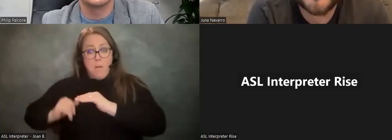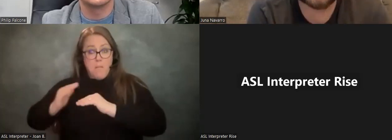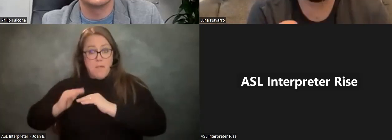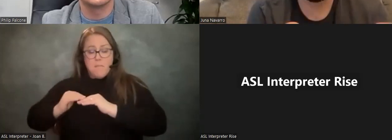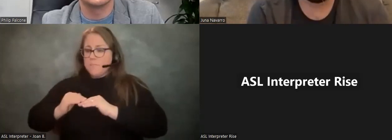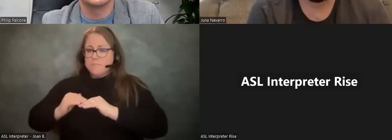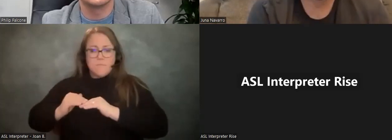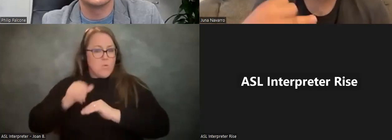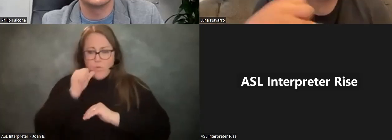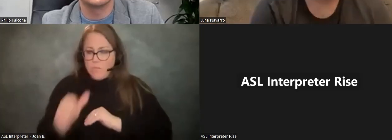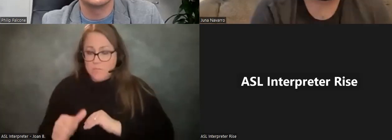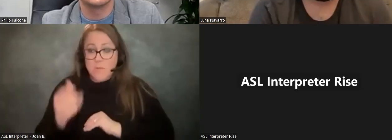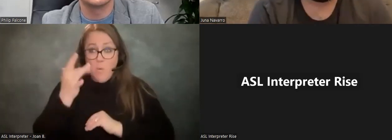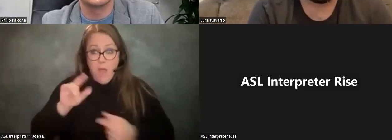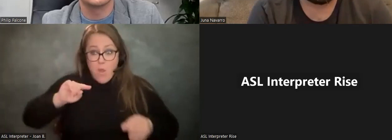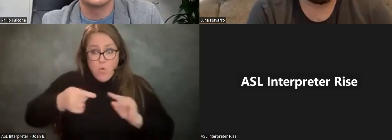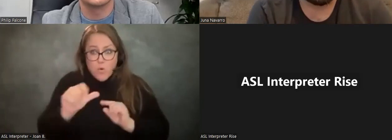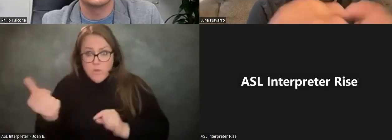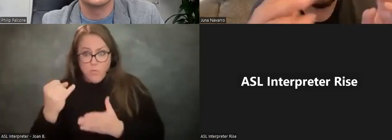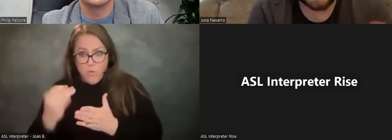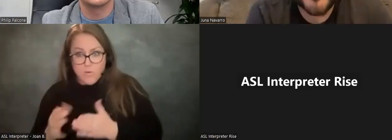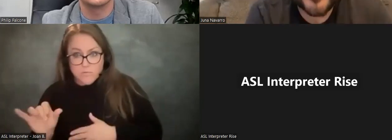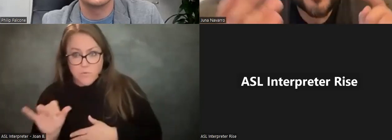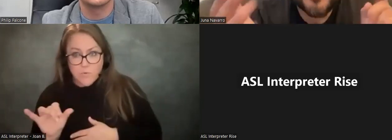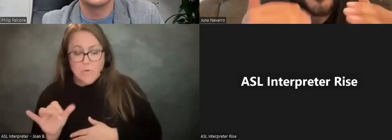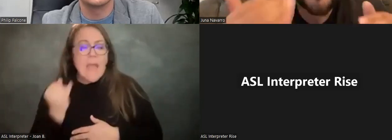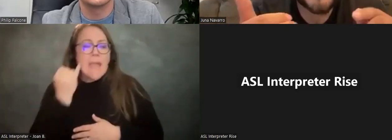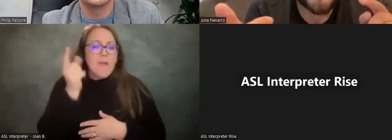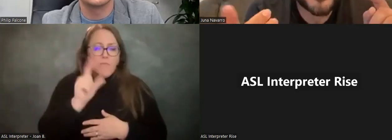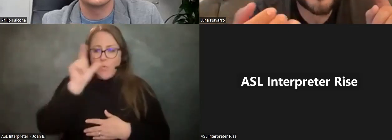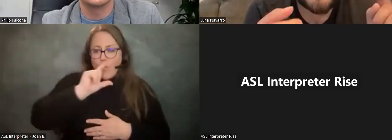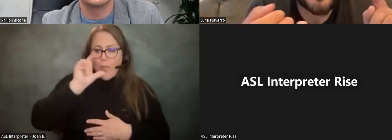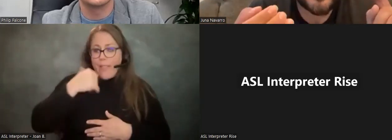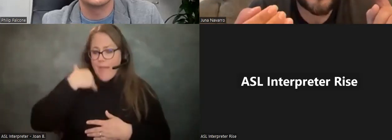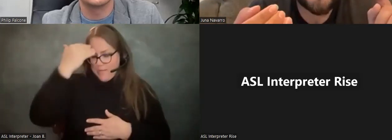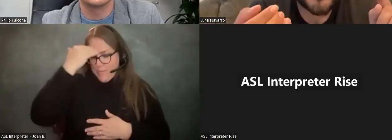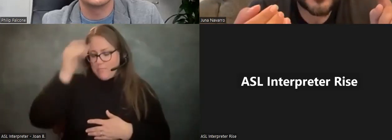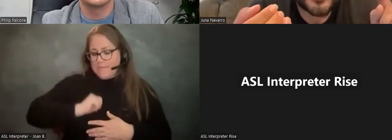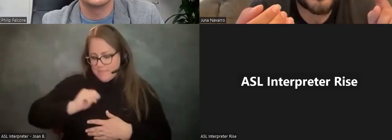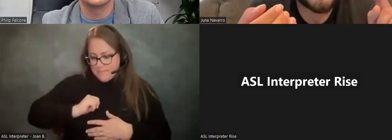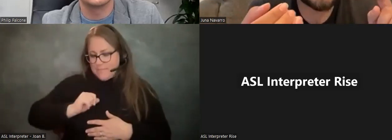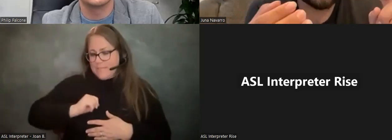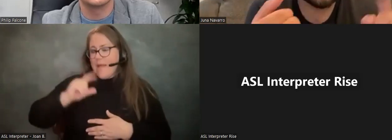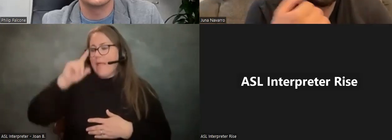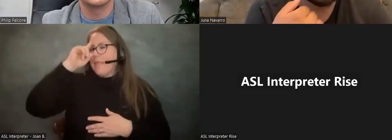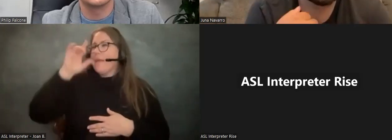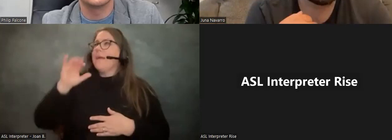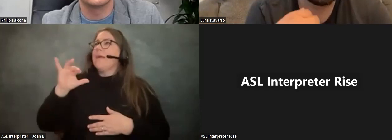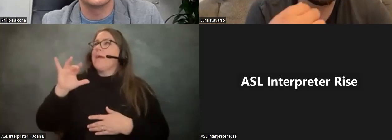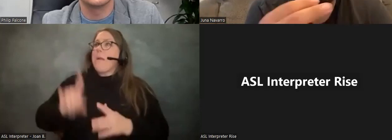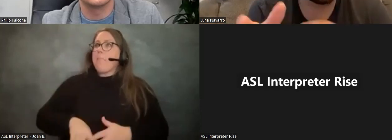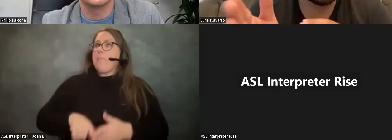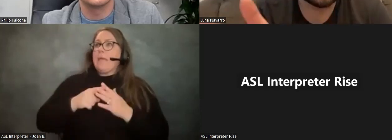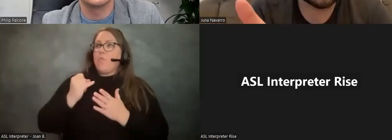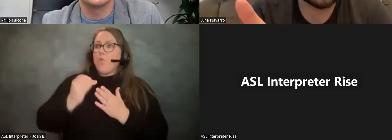other artists. Secondly, if you just Google, I know just off the top of my head, I think beginner artists